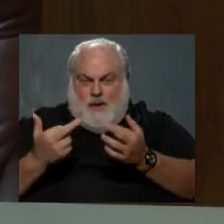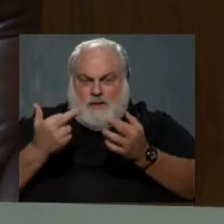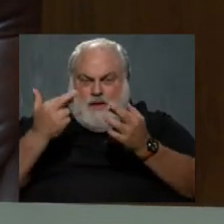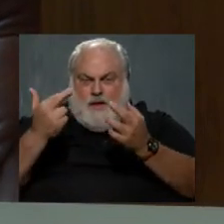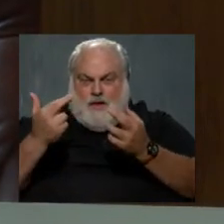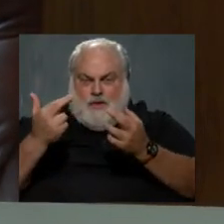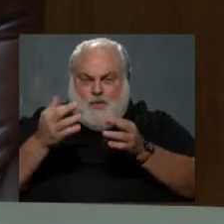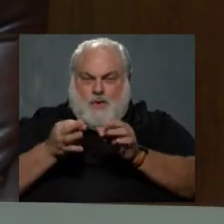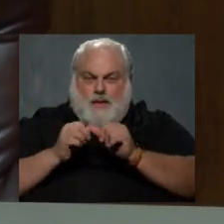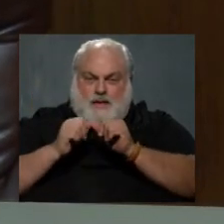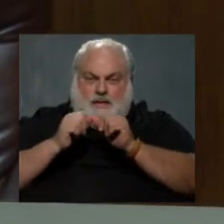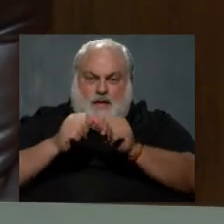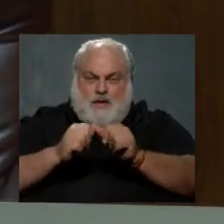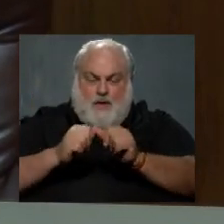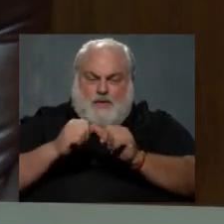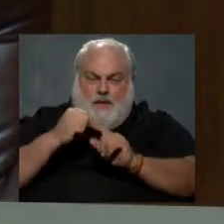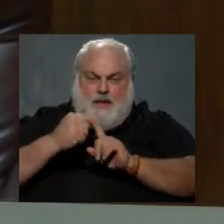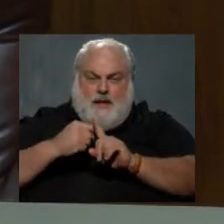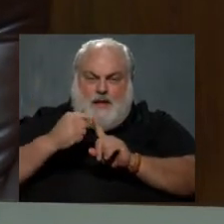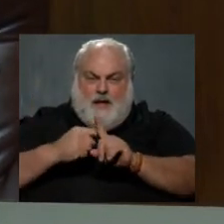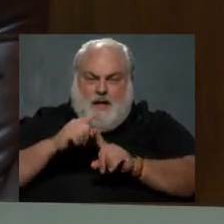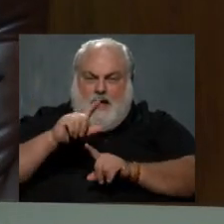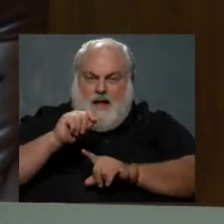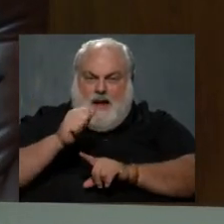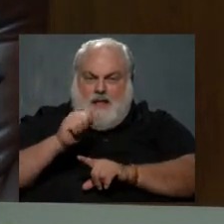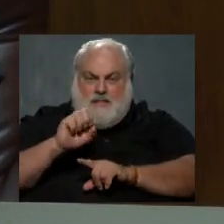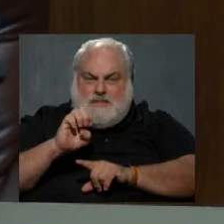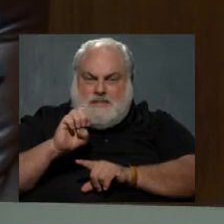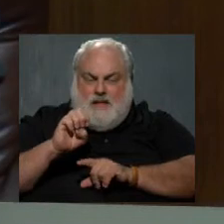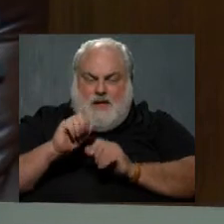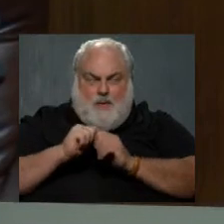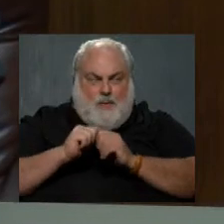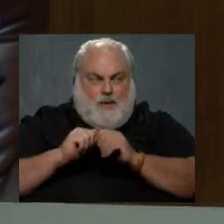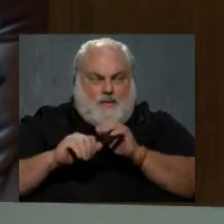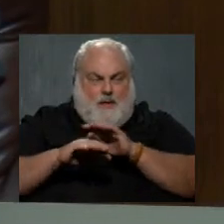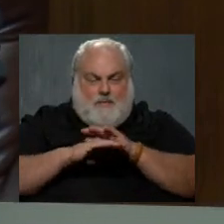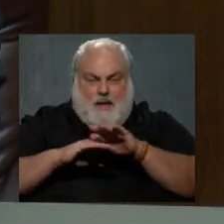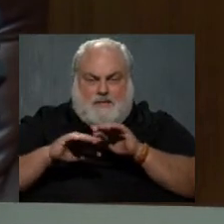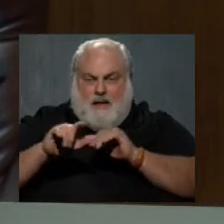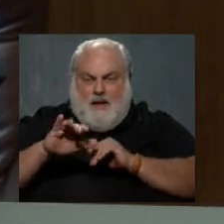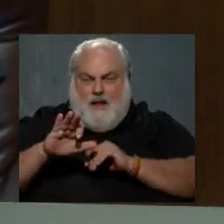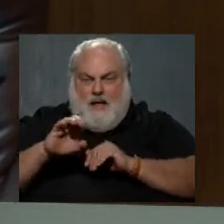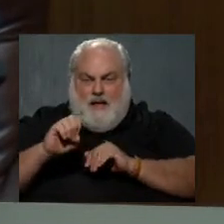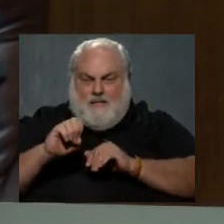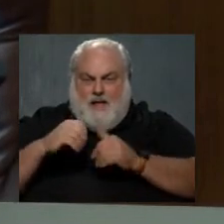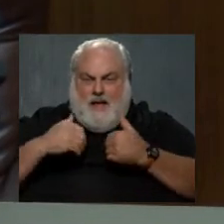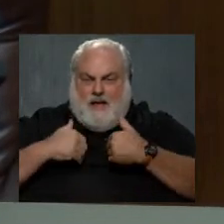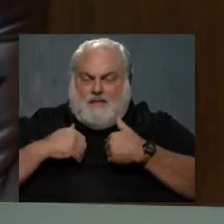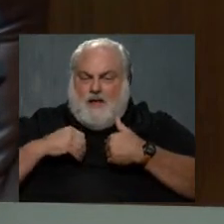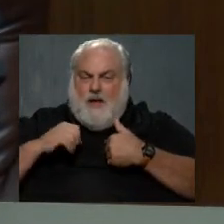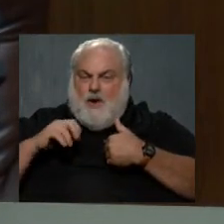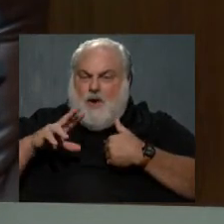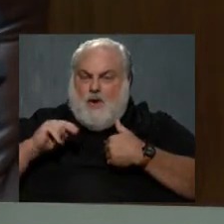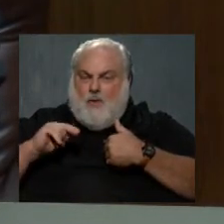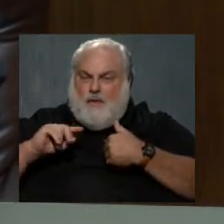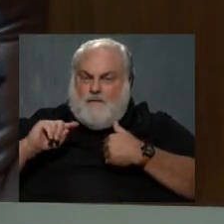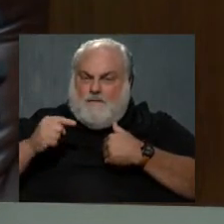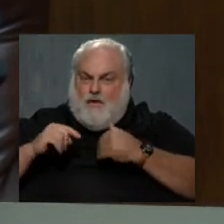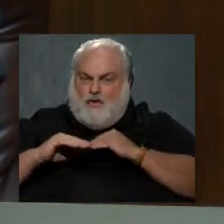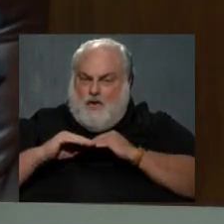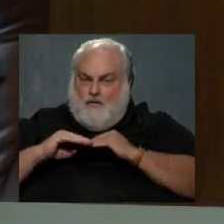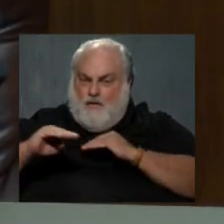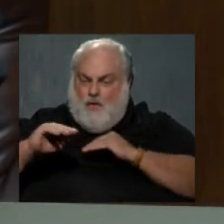to extend our lease with the Institute of Basic Life Principles that owns the old VA hospital. You know, we have the first floor